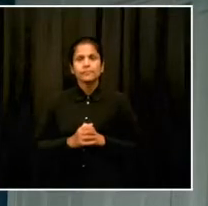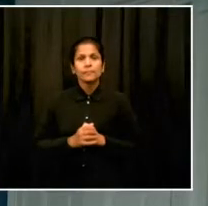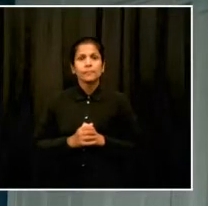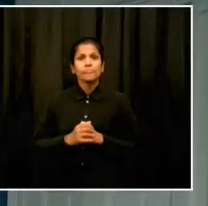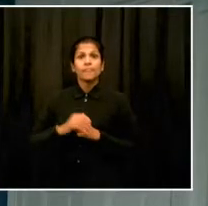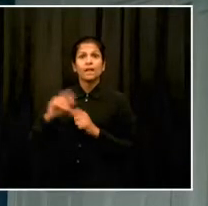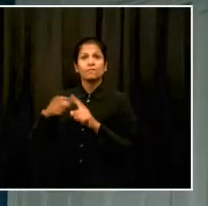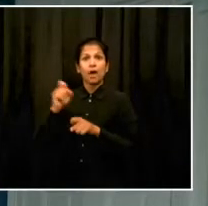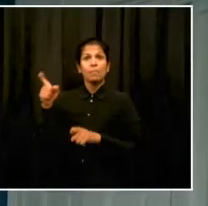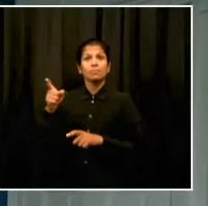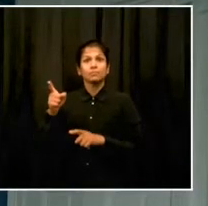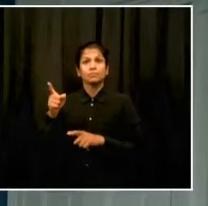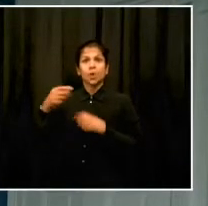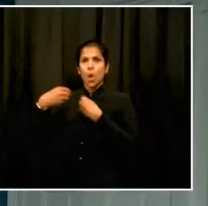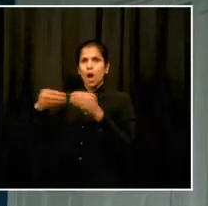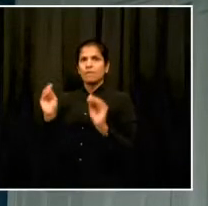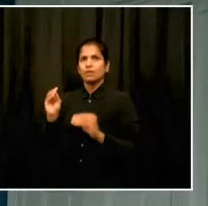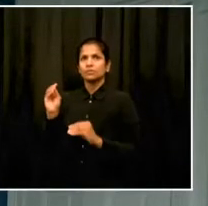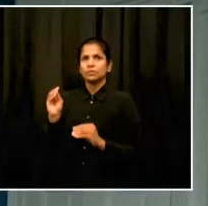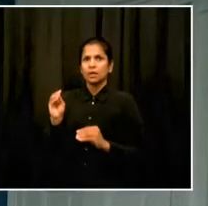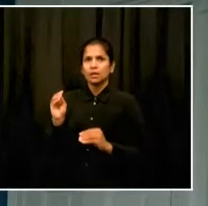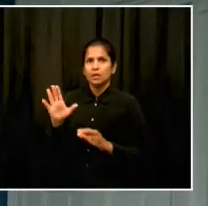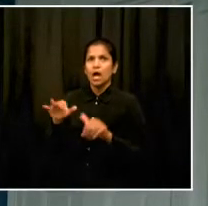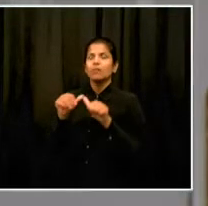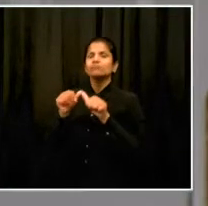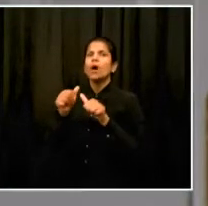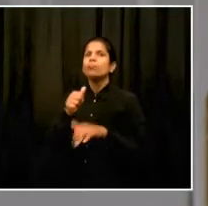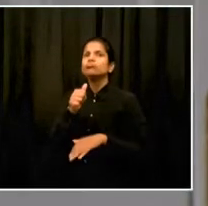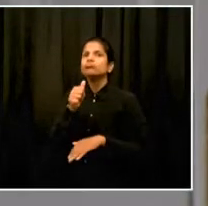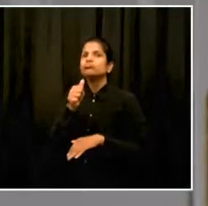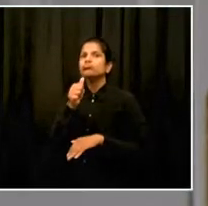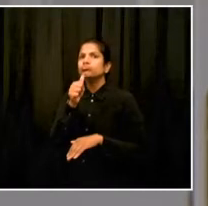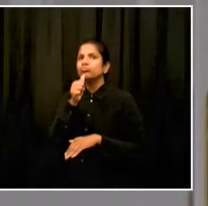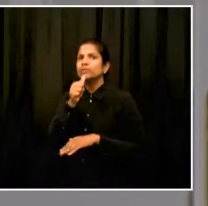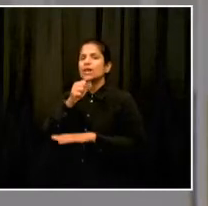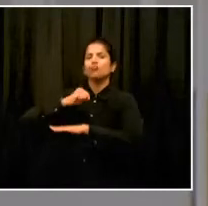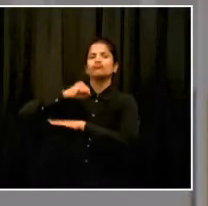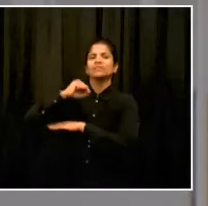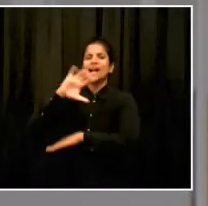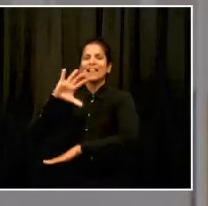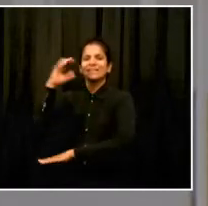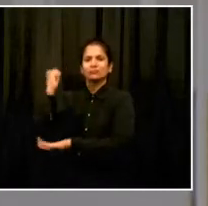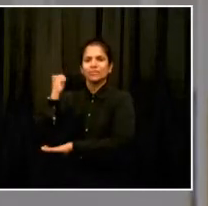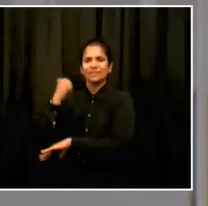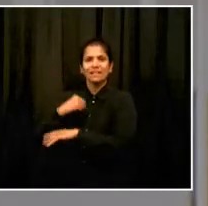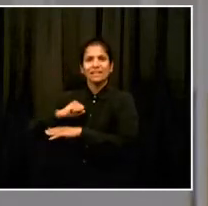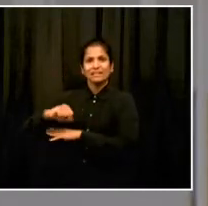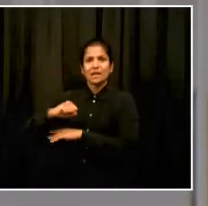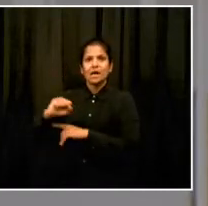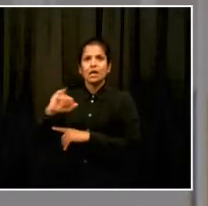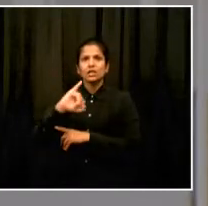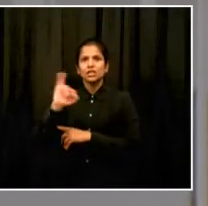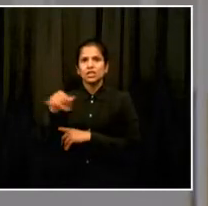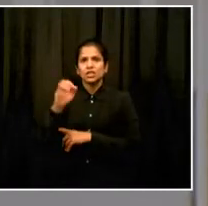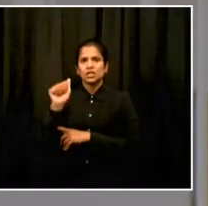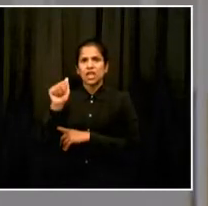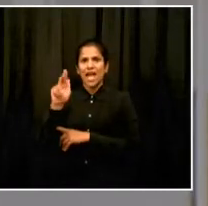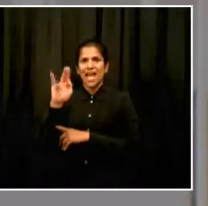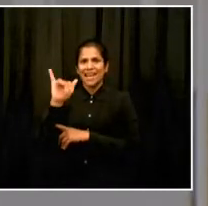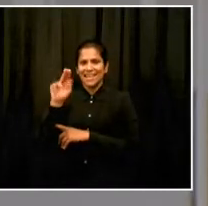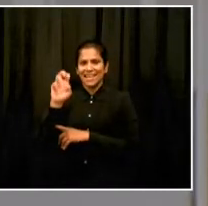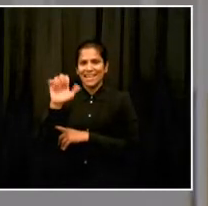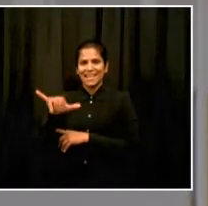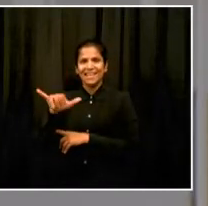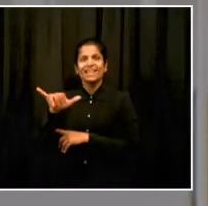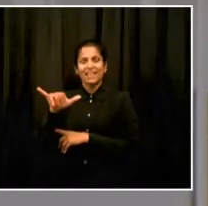Bavishi. Thank you, Mayor. Whenever a coastal storm threatens New York City, we remember Hurricane Sandy and the devastation it caused. The